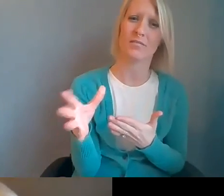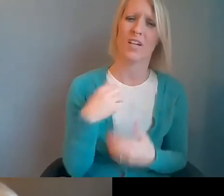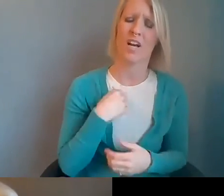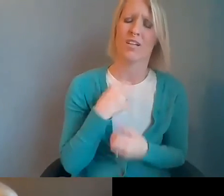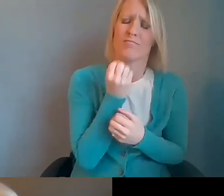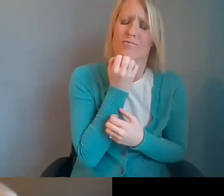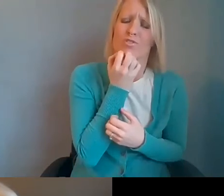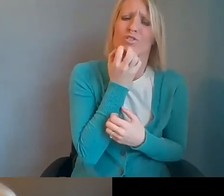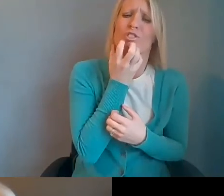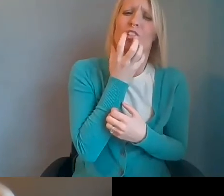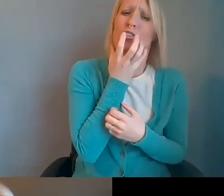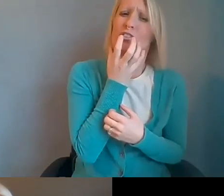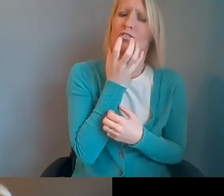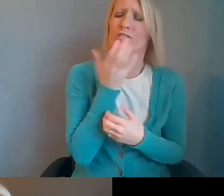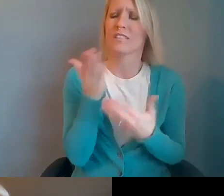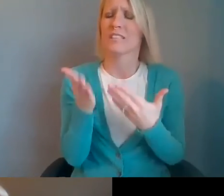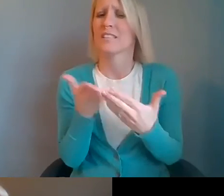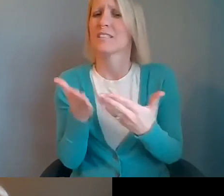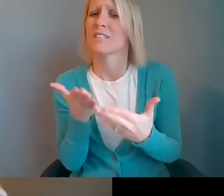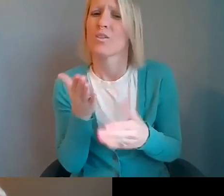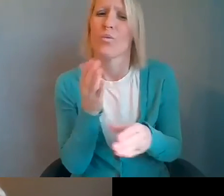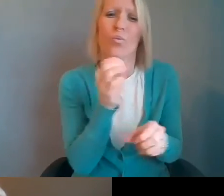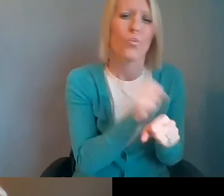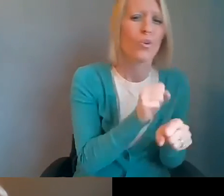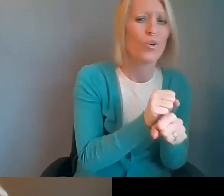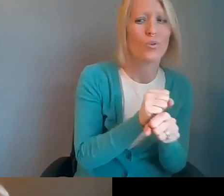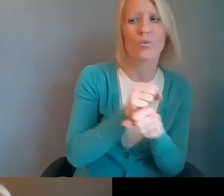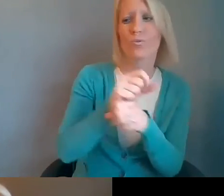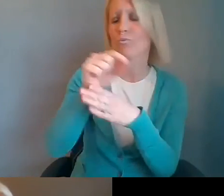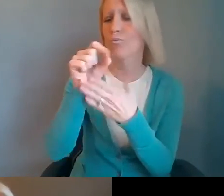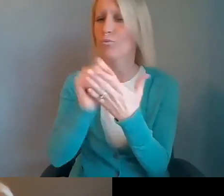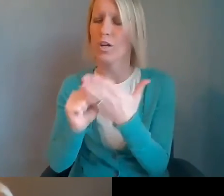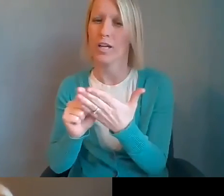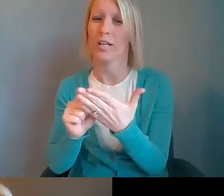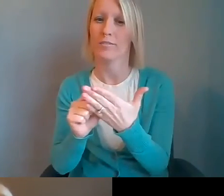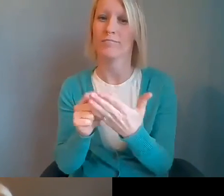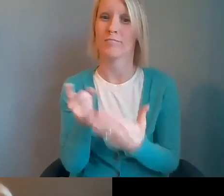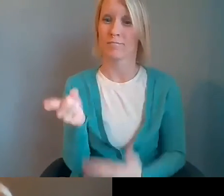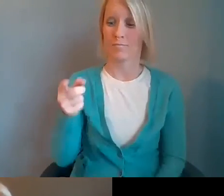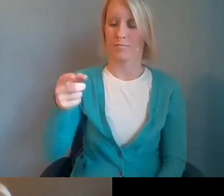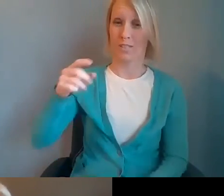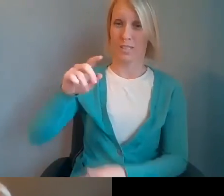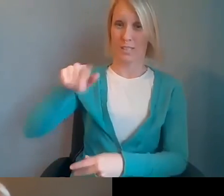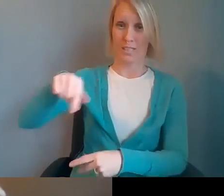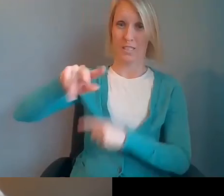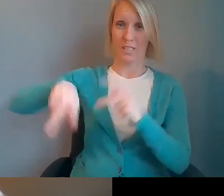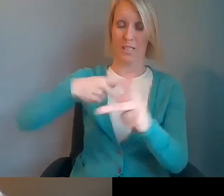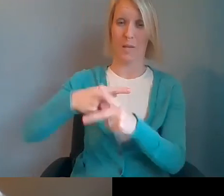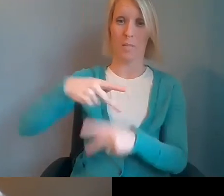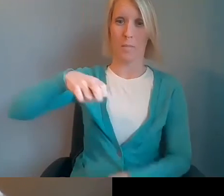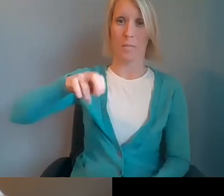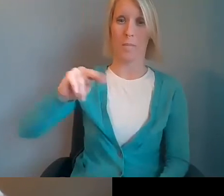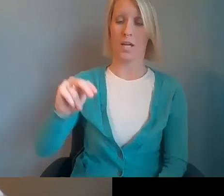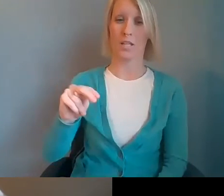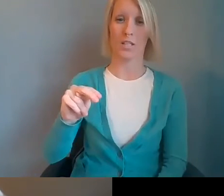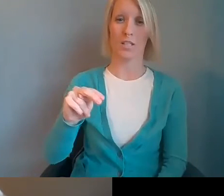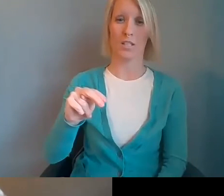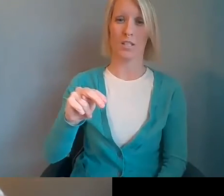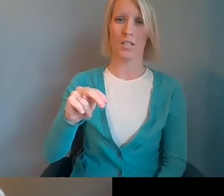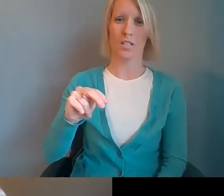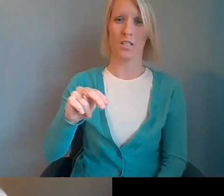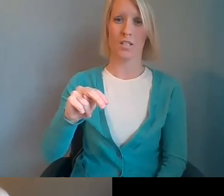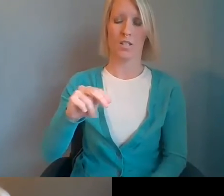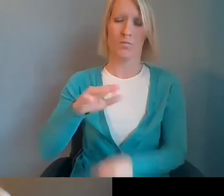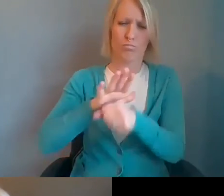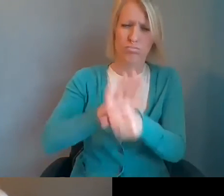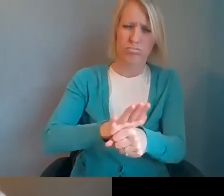with and write with. With a fountain pen, you do not have to apply pressure. You can